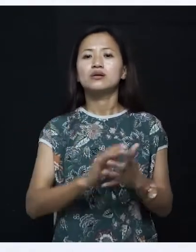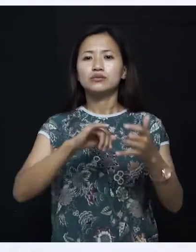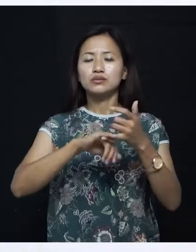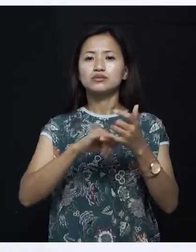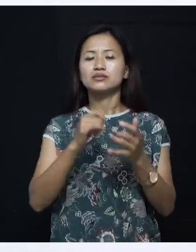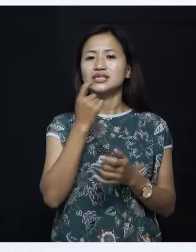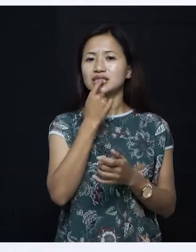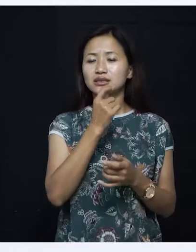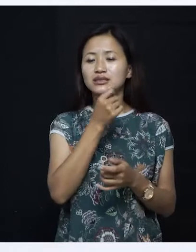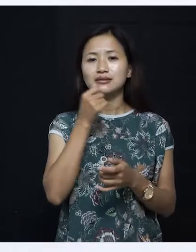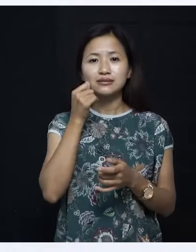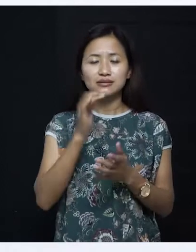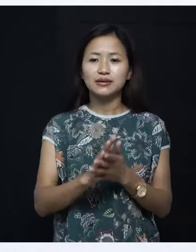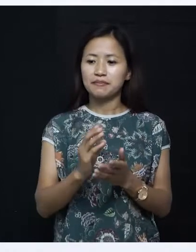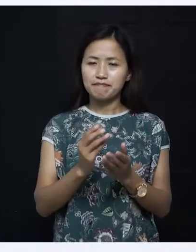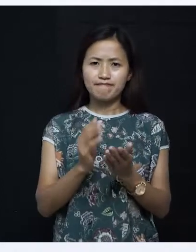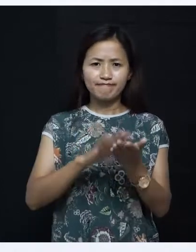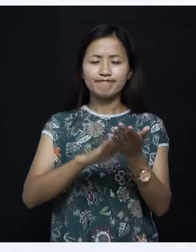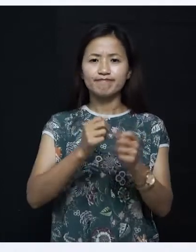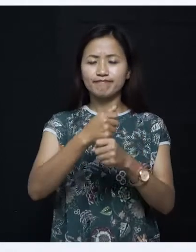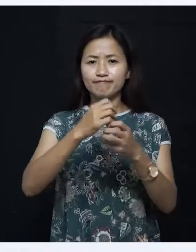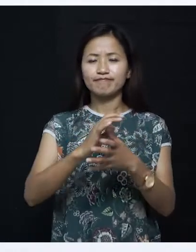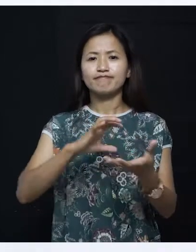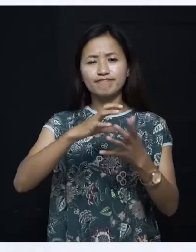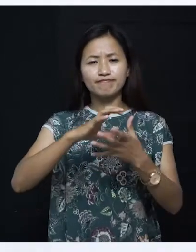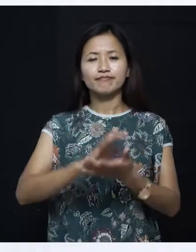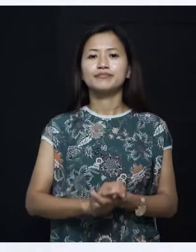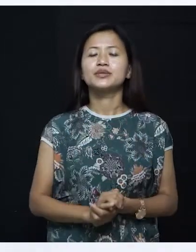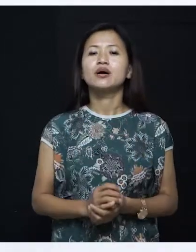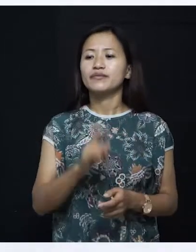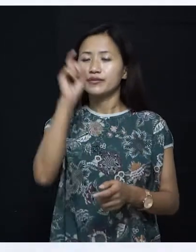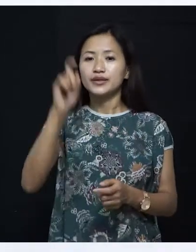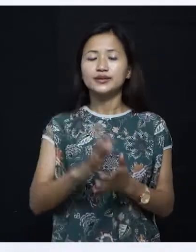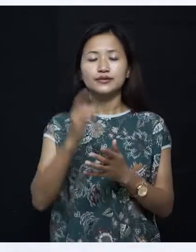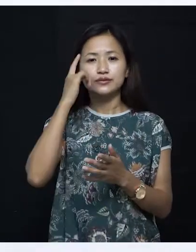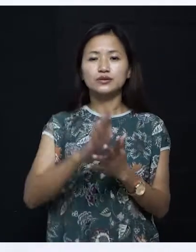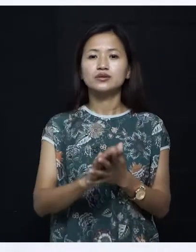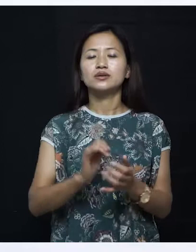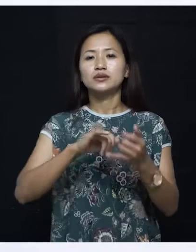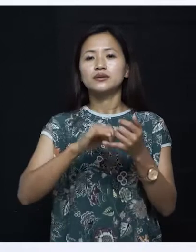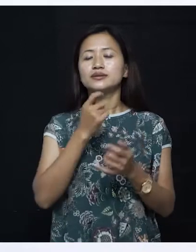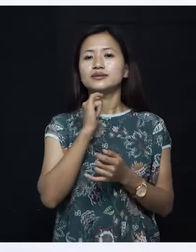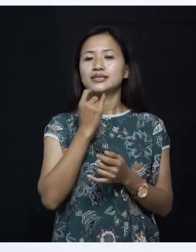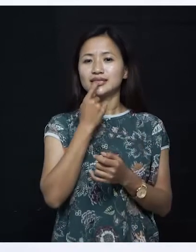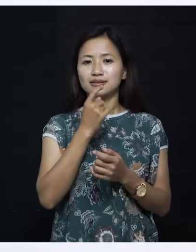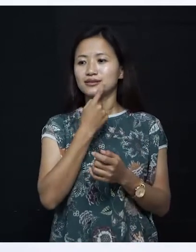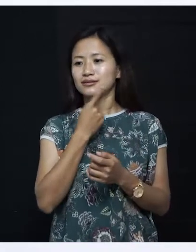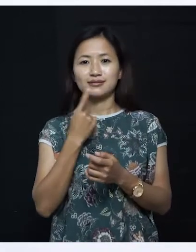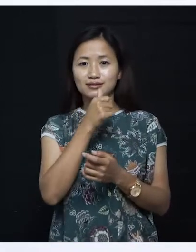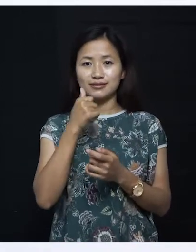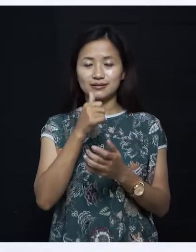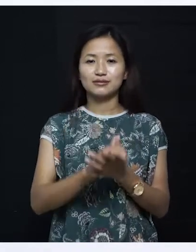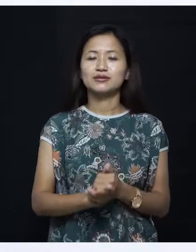are manufactured, isn't it? You also know the raw materials that is needed for sugar. Automatically it comes